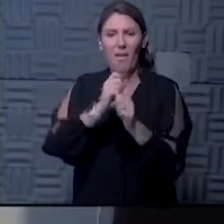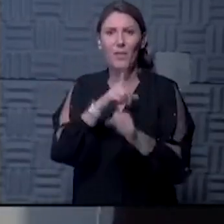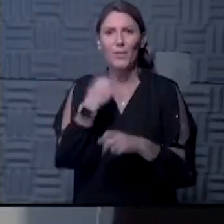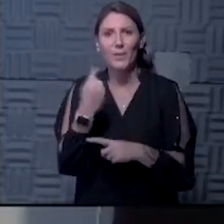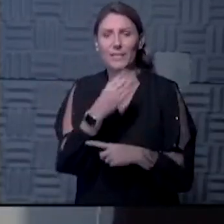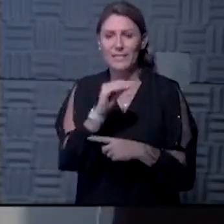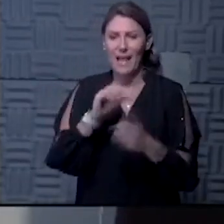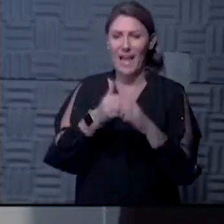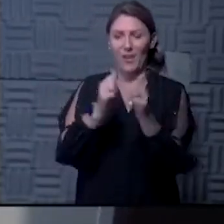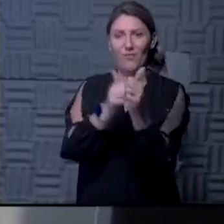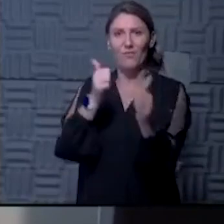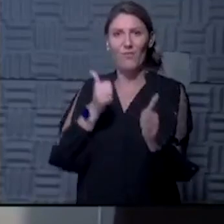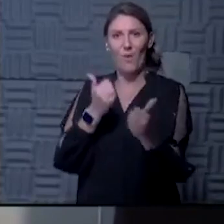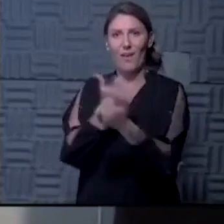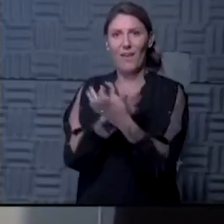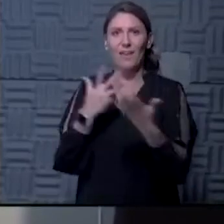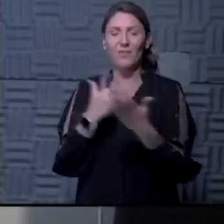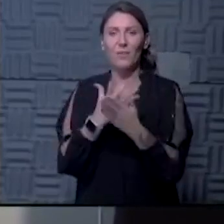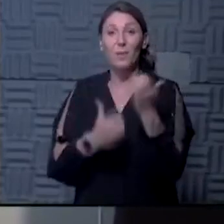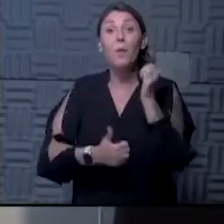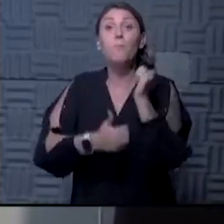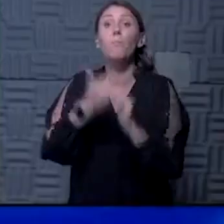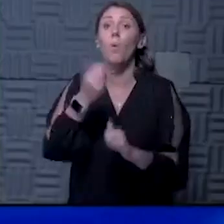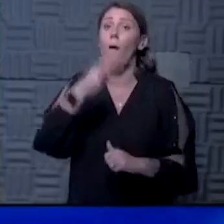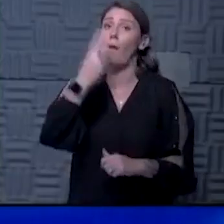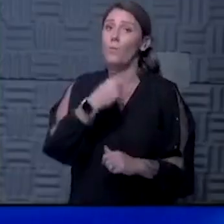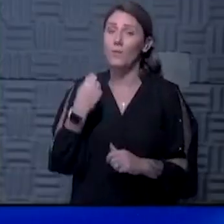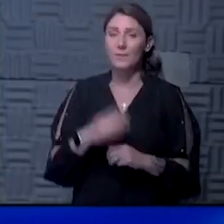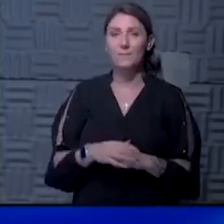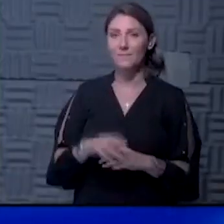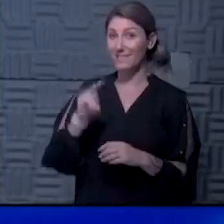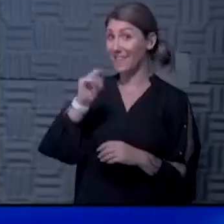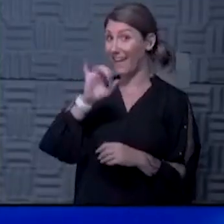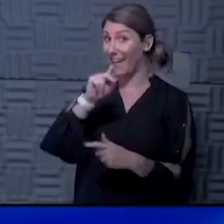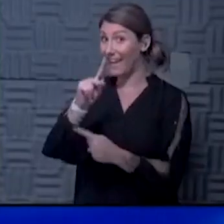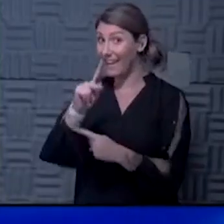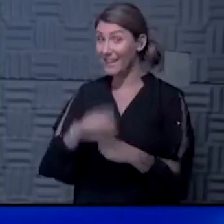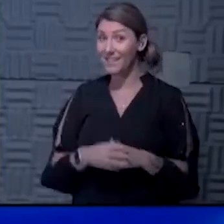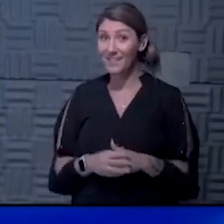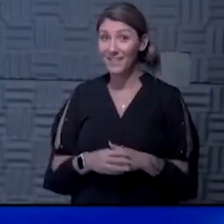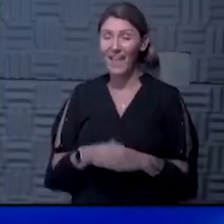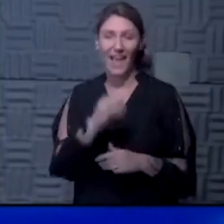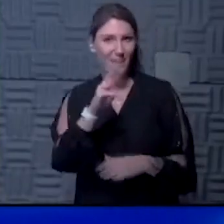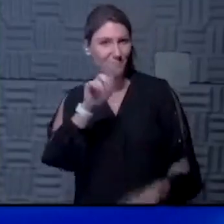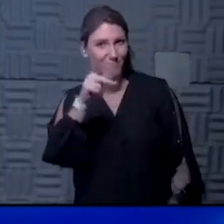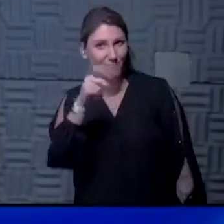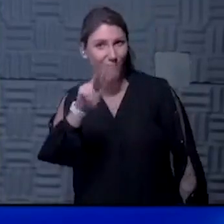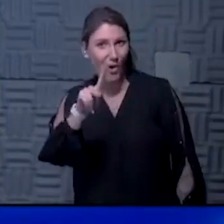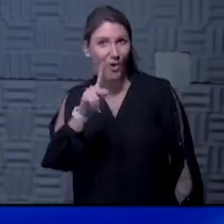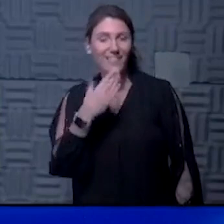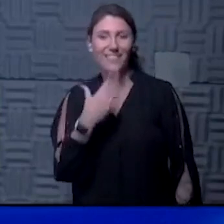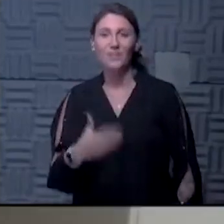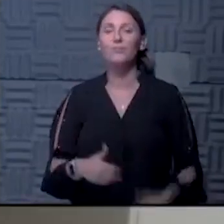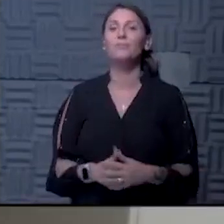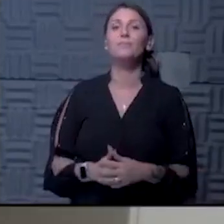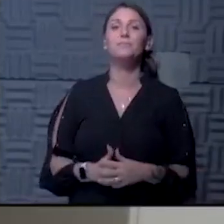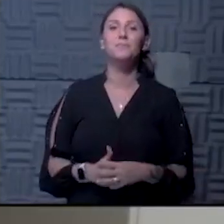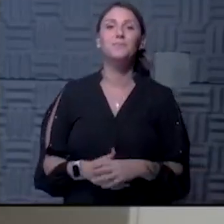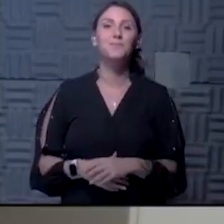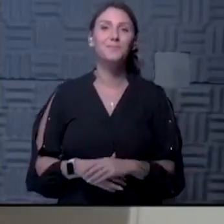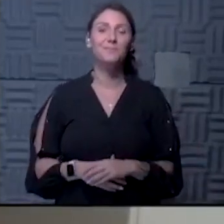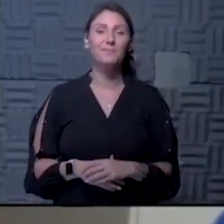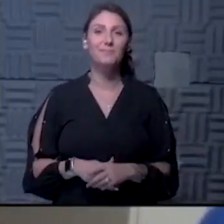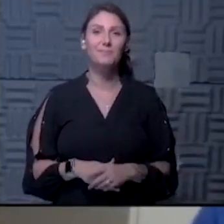the situations that are most risky. Nick and Mark, thank you. Nick, final thoughts today?